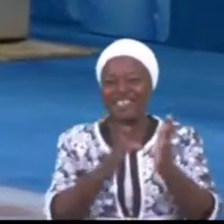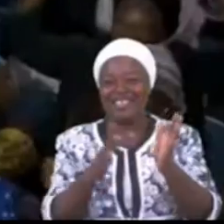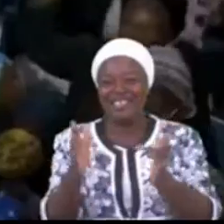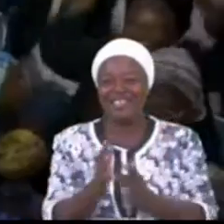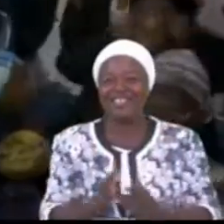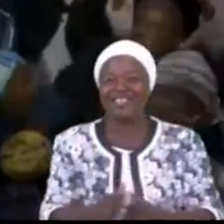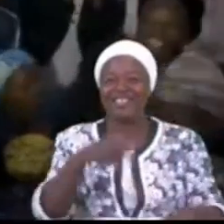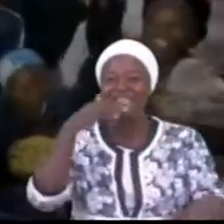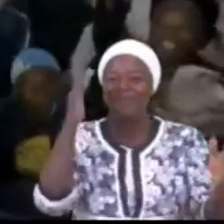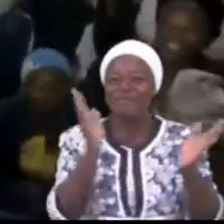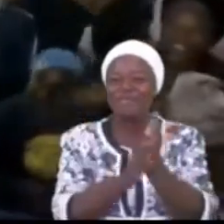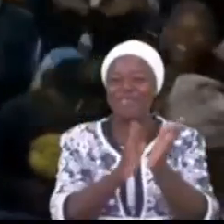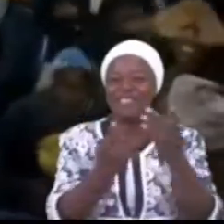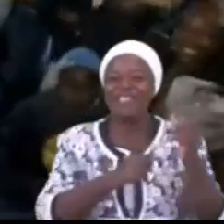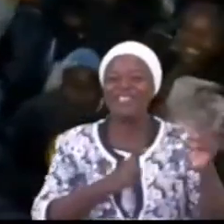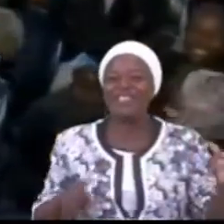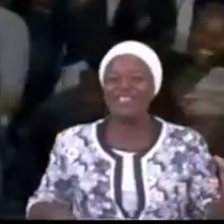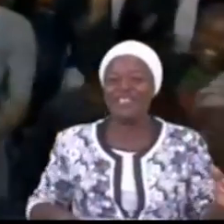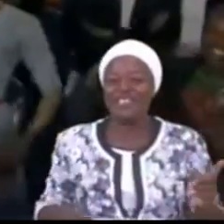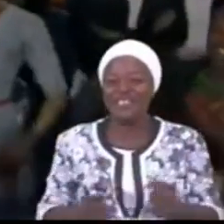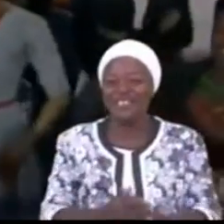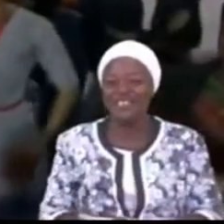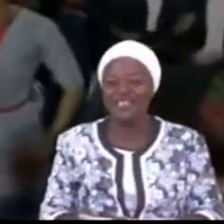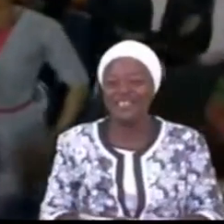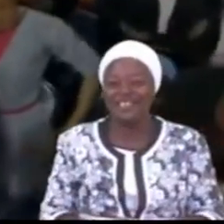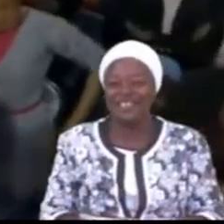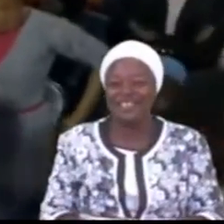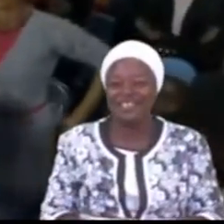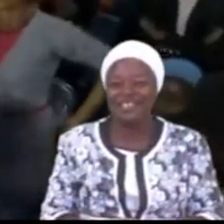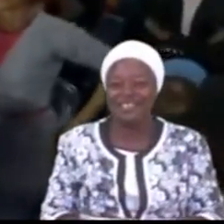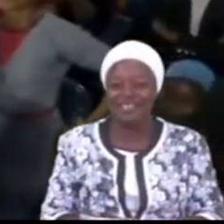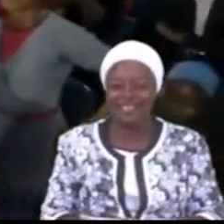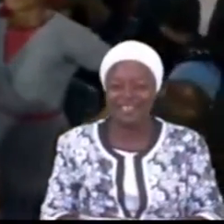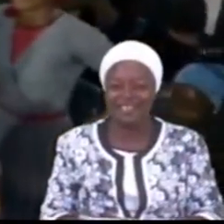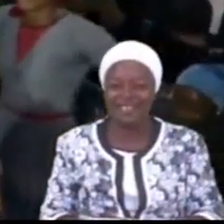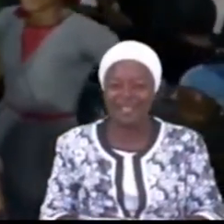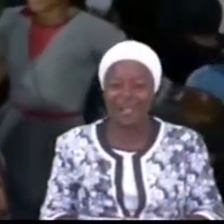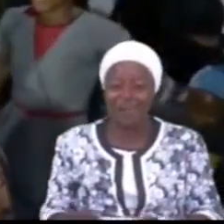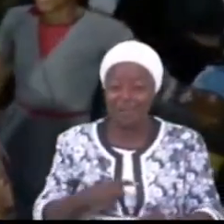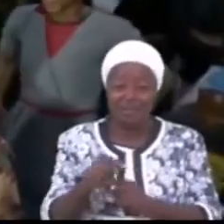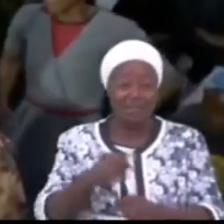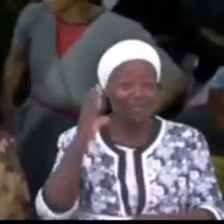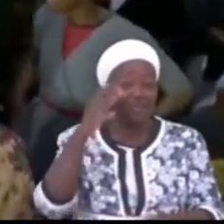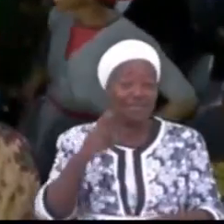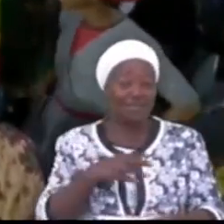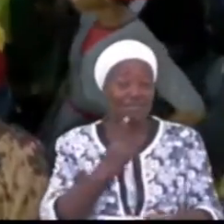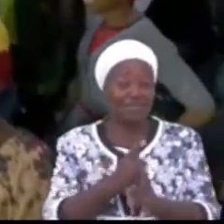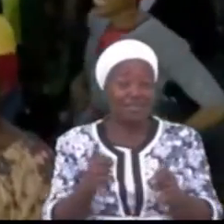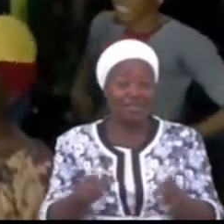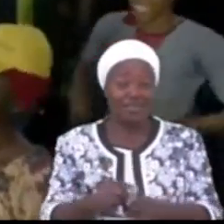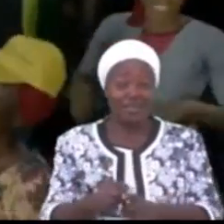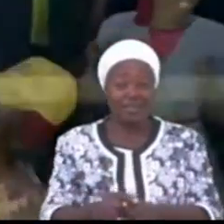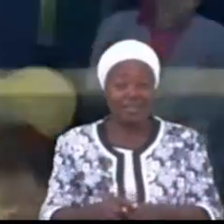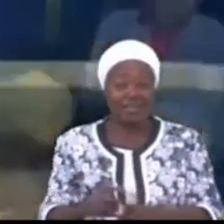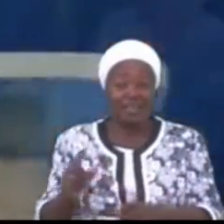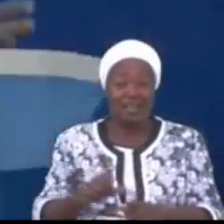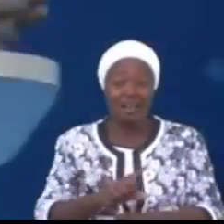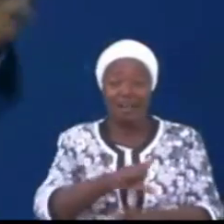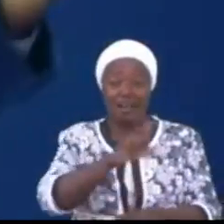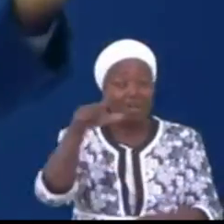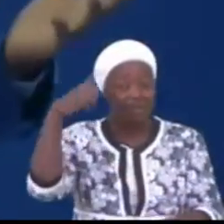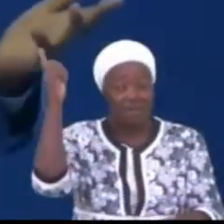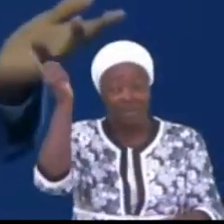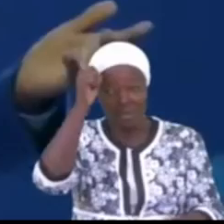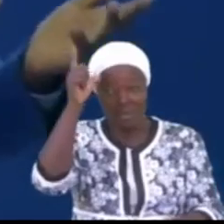praise the Lord. What I hear looks like a local village, community,